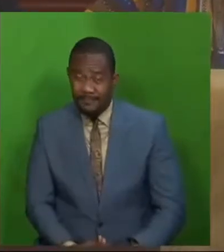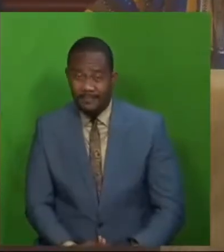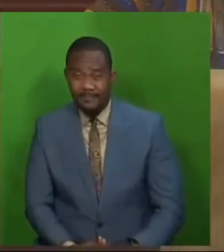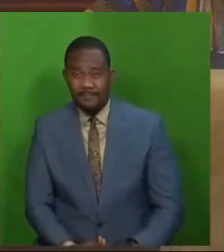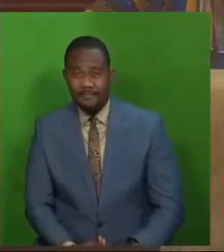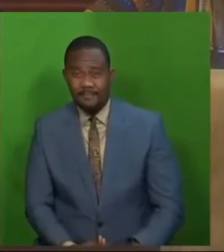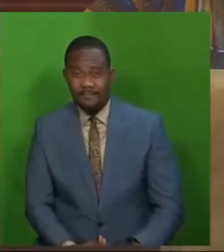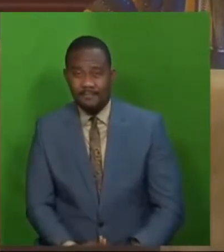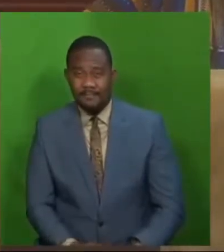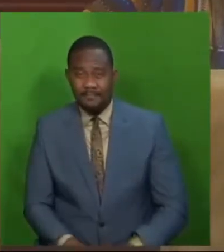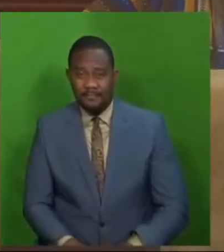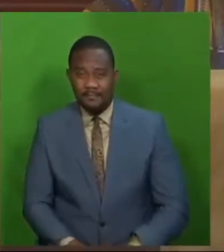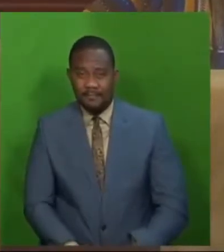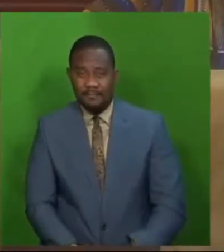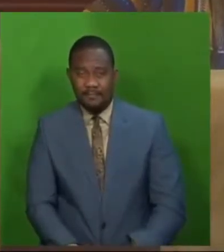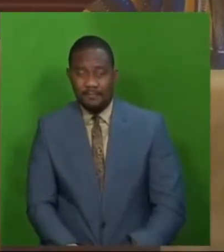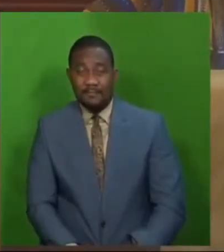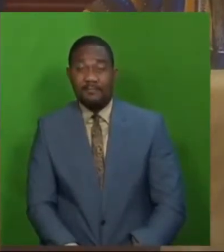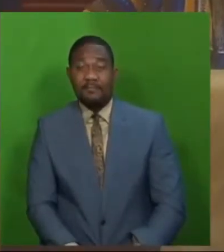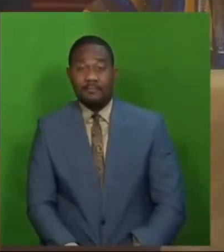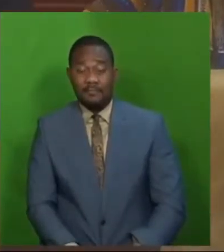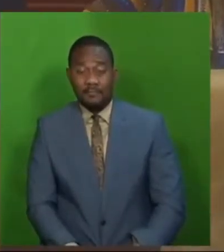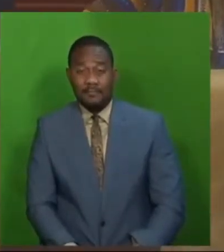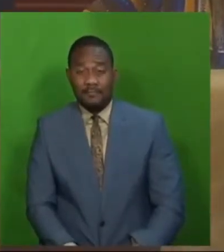I decided to go further.